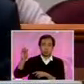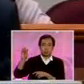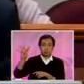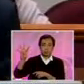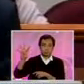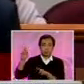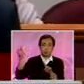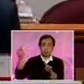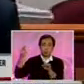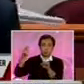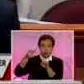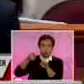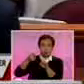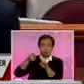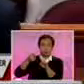to